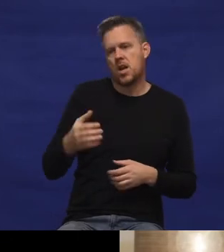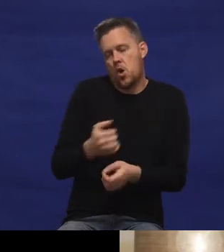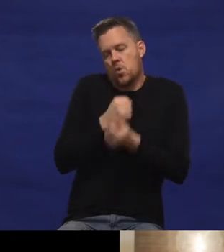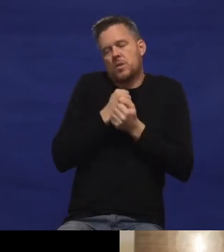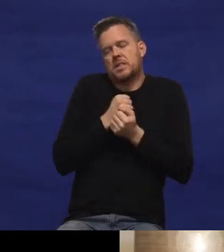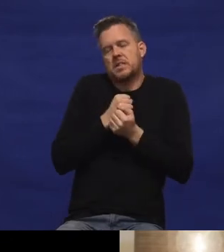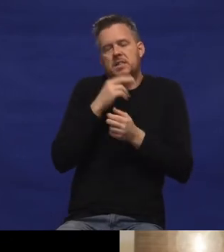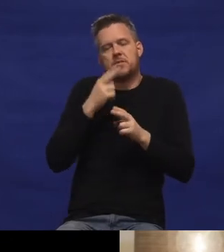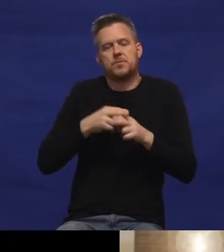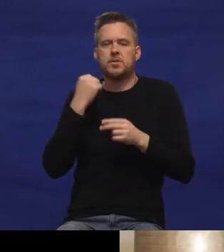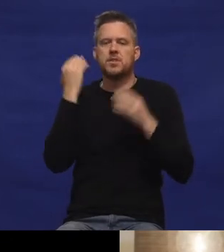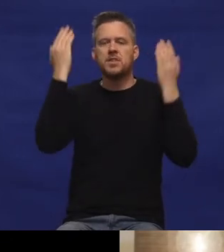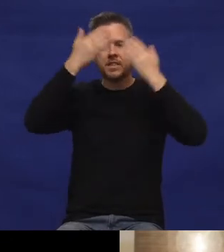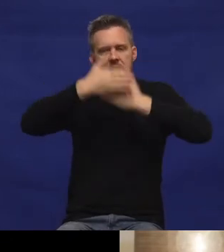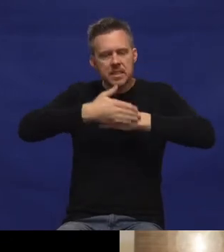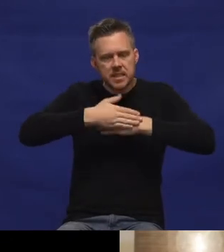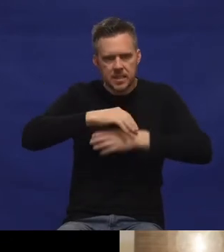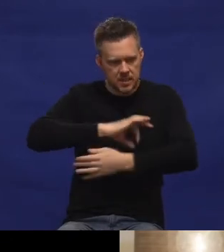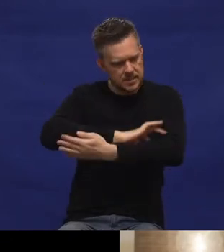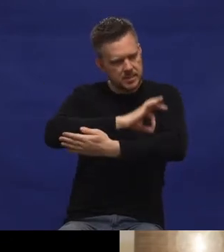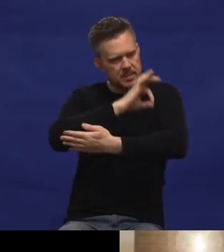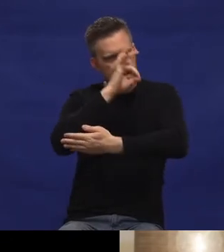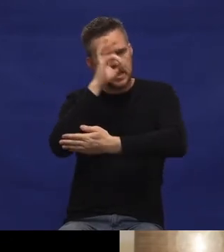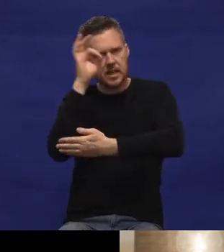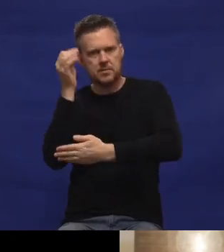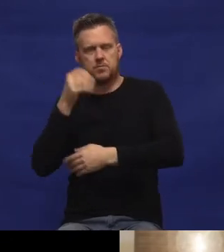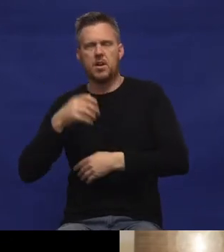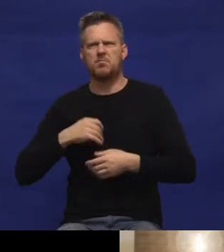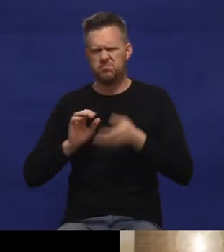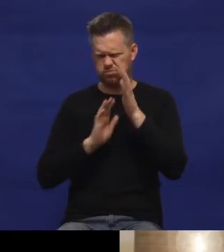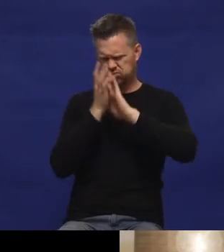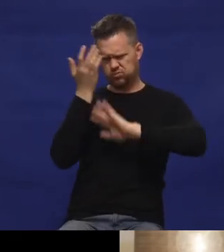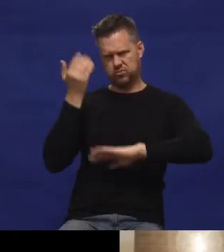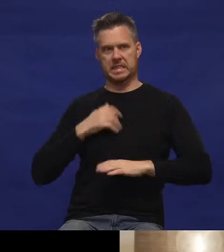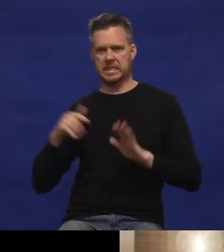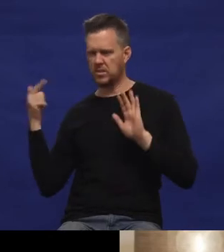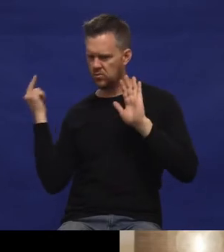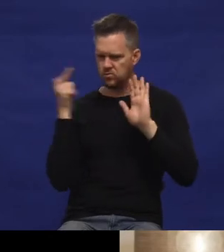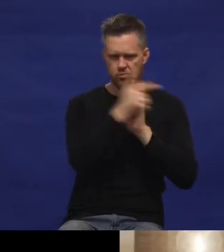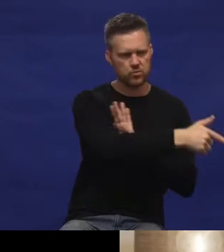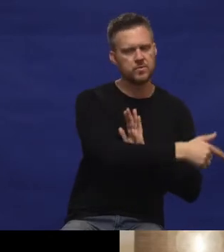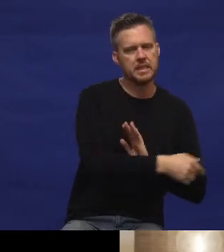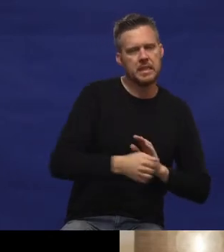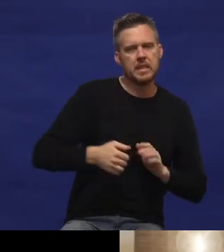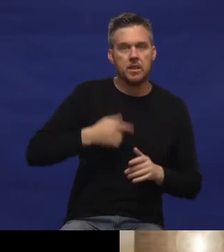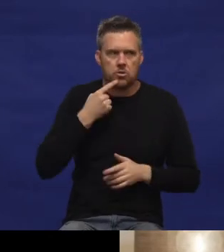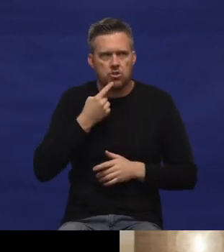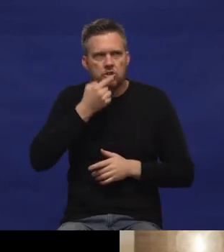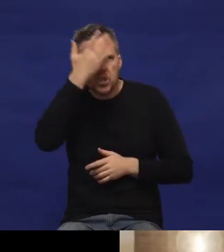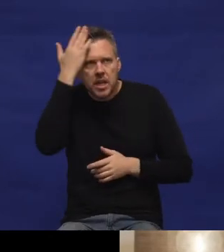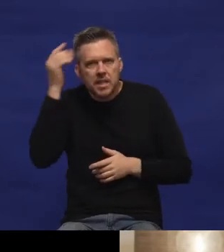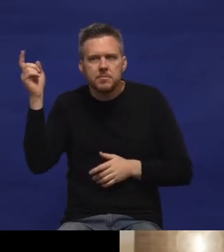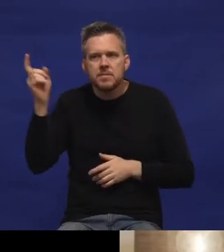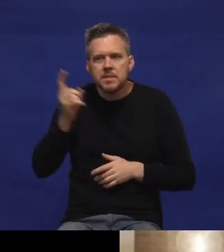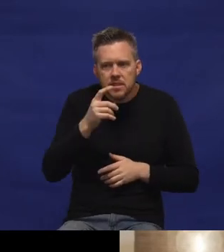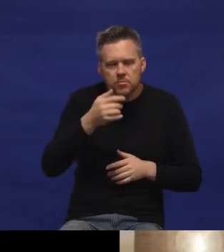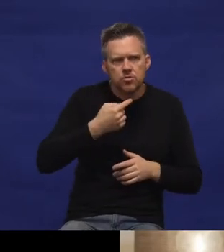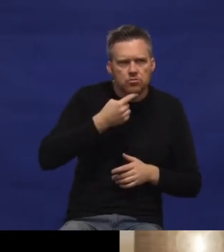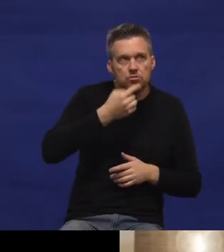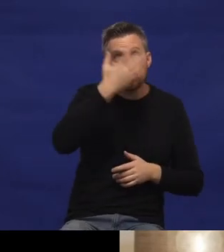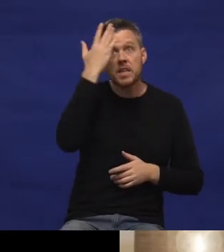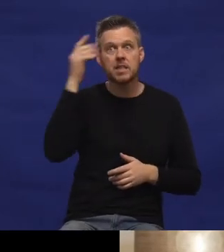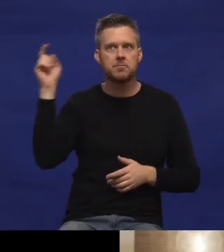on for tonight. Sun is up, I'm a mess, gotta get out now, gotta run from this. Here comes the shame, here comes